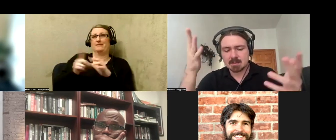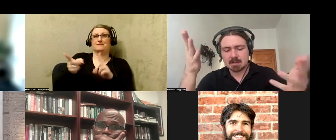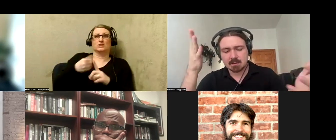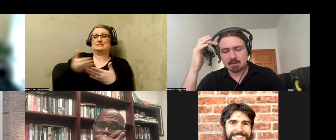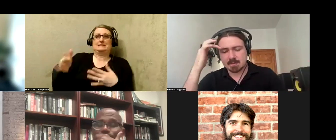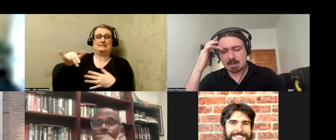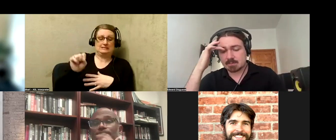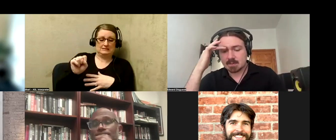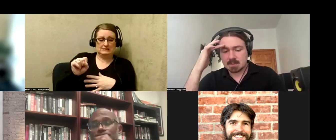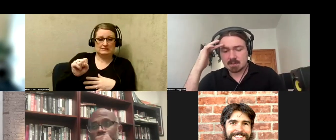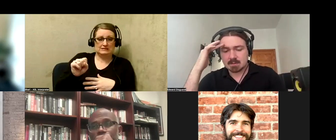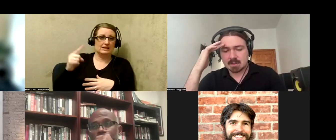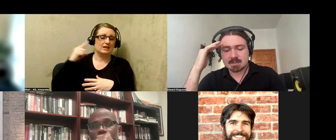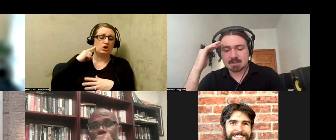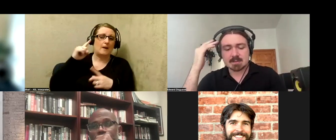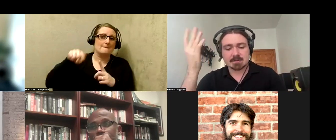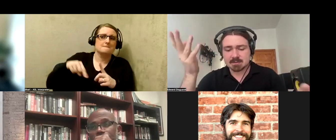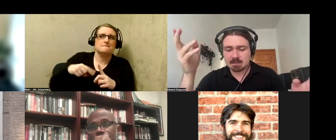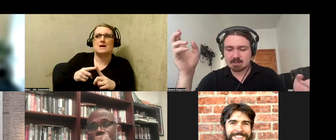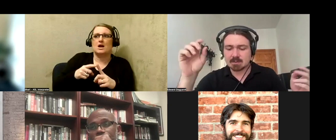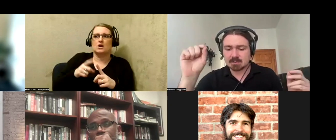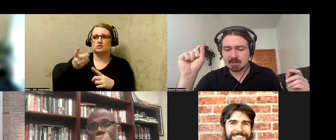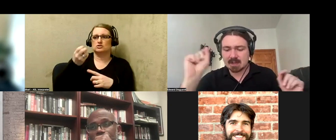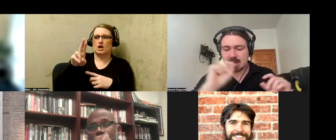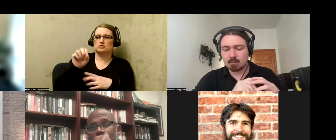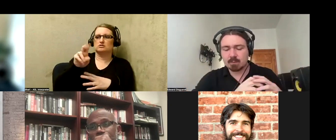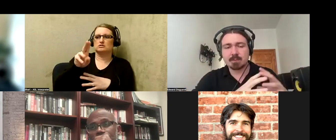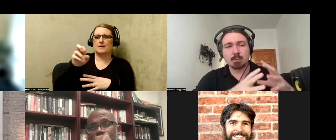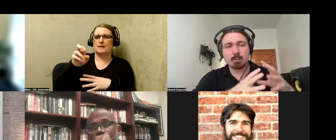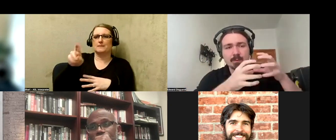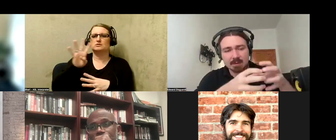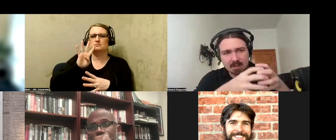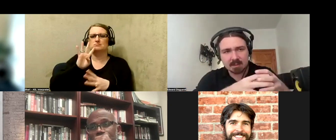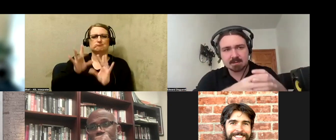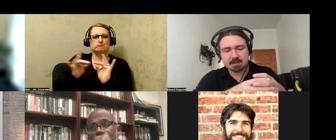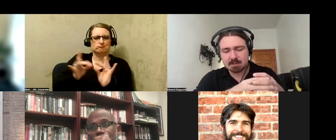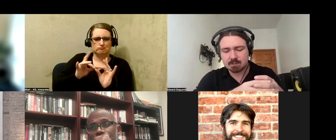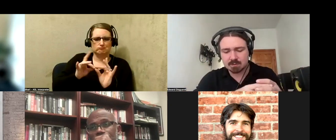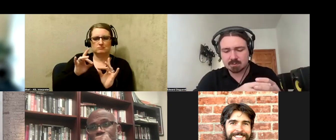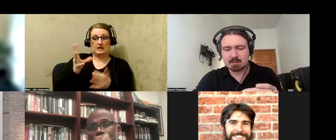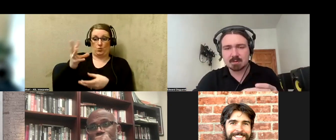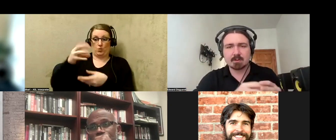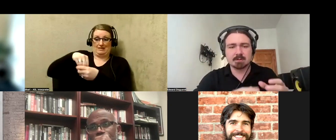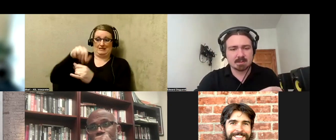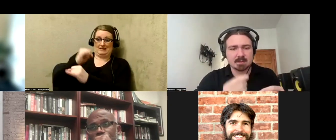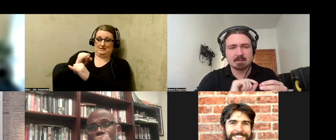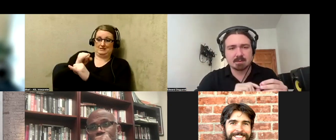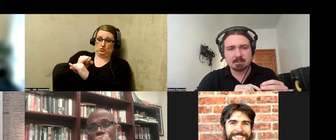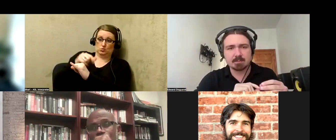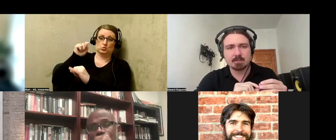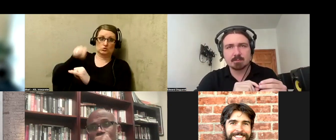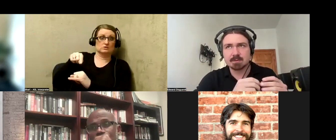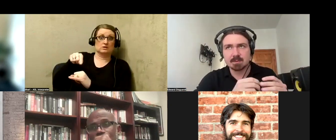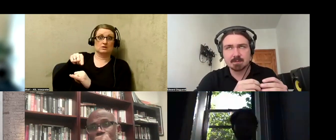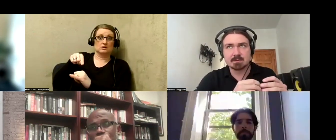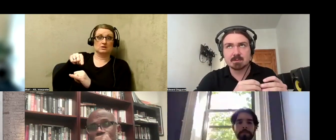that hearing about, Dr. Summers talked about how within an institution, there is then